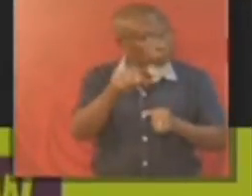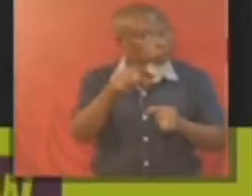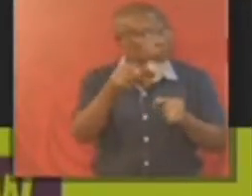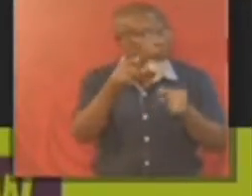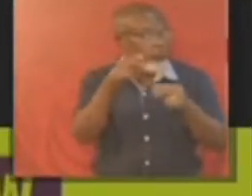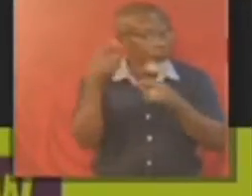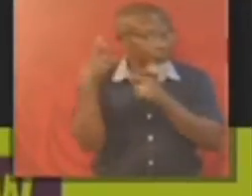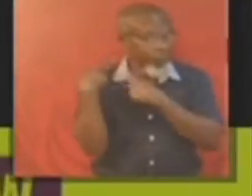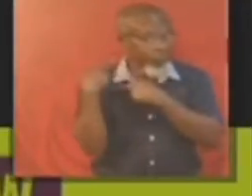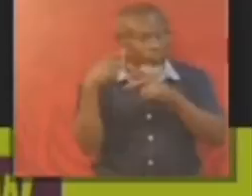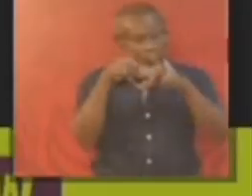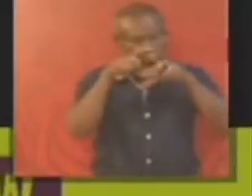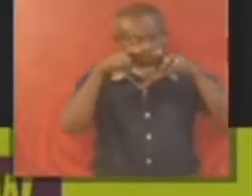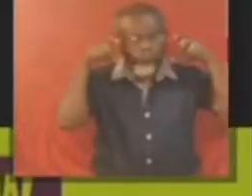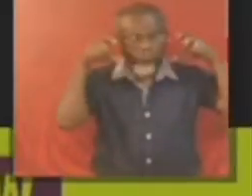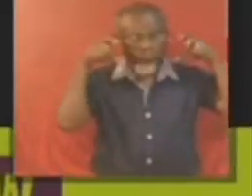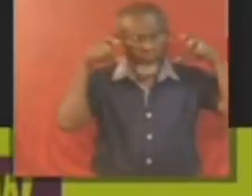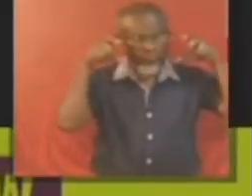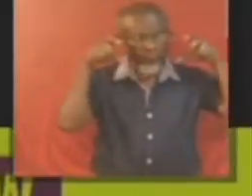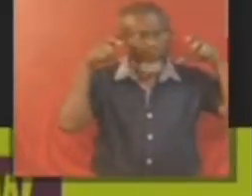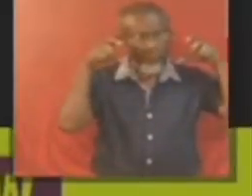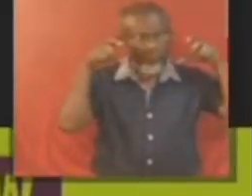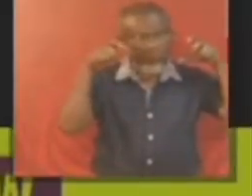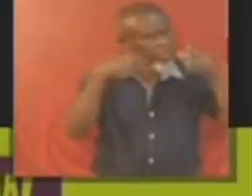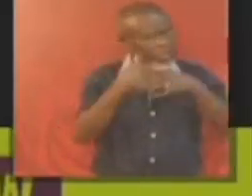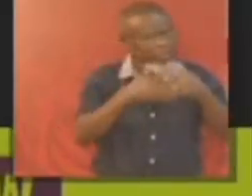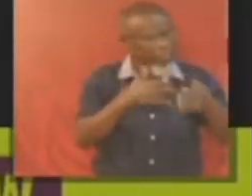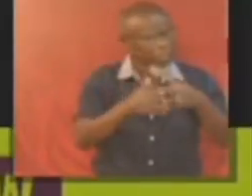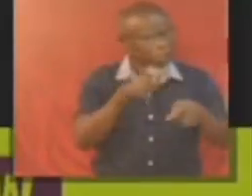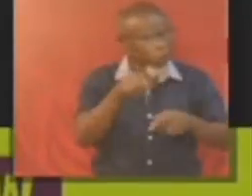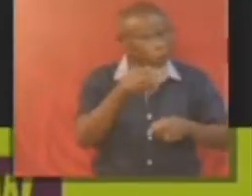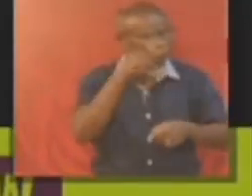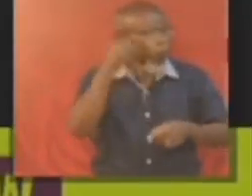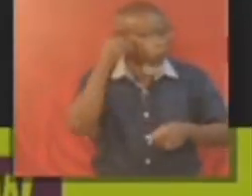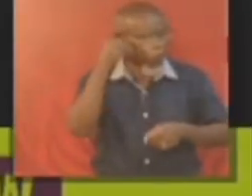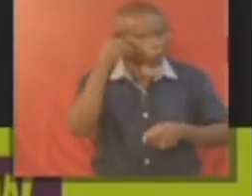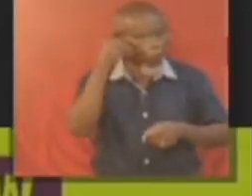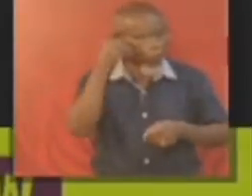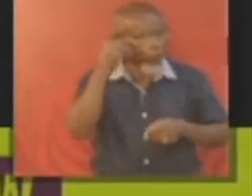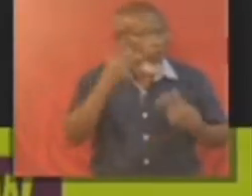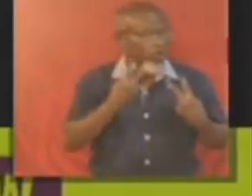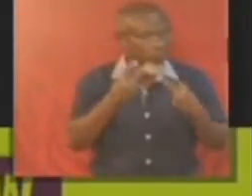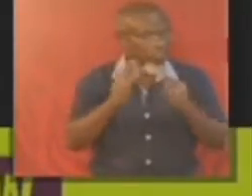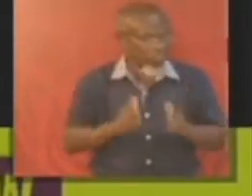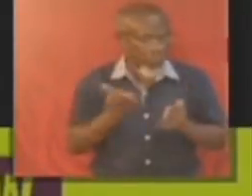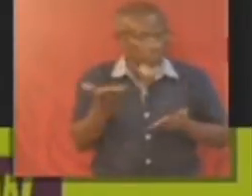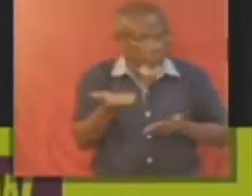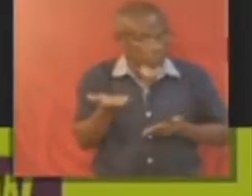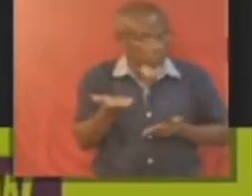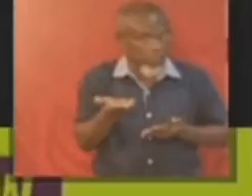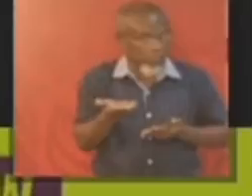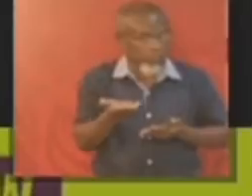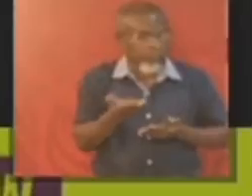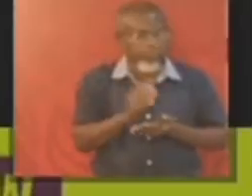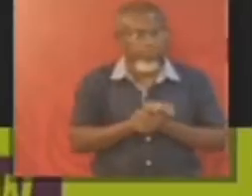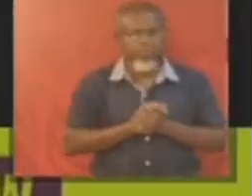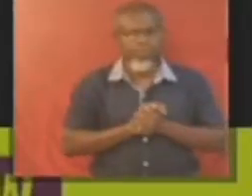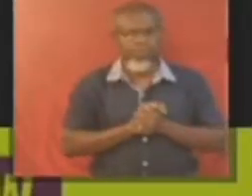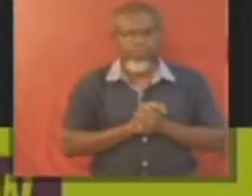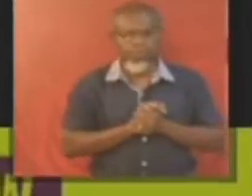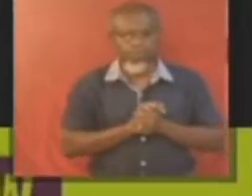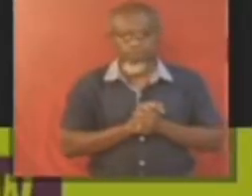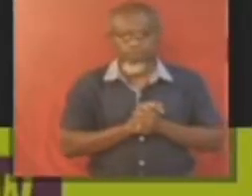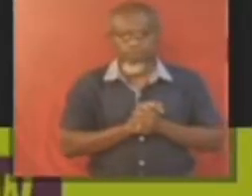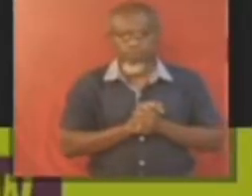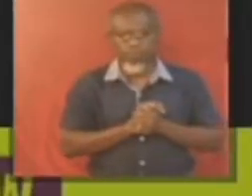And the last slide is looking at wearing the mask over your nose and mouth. I know we've said it,